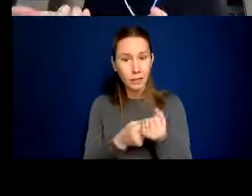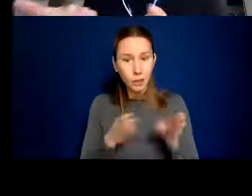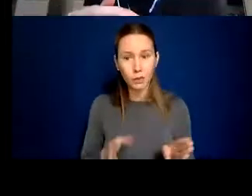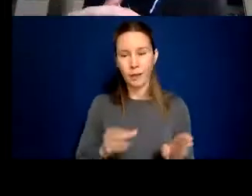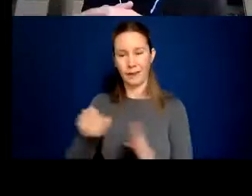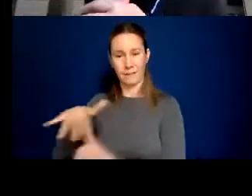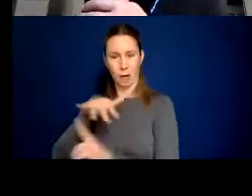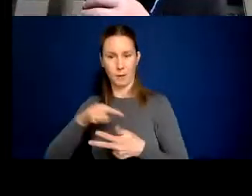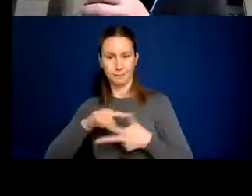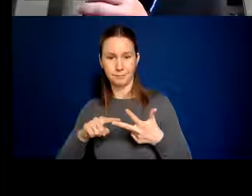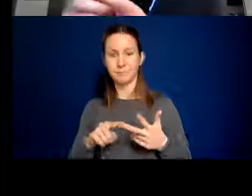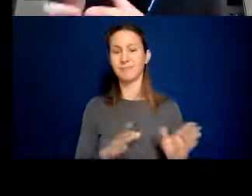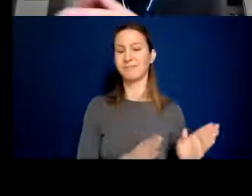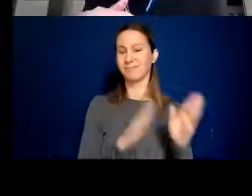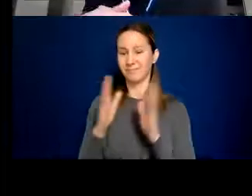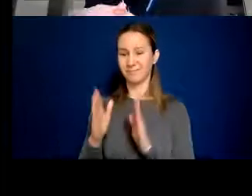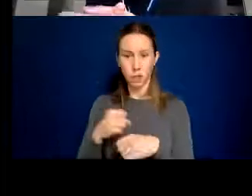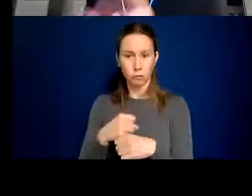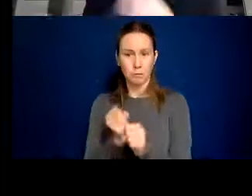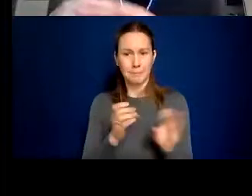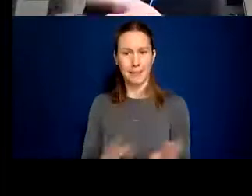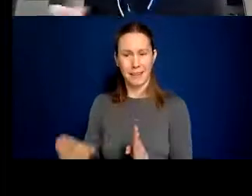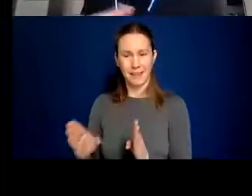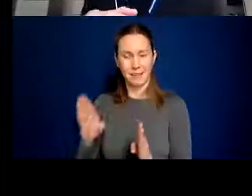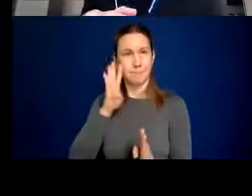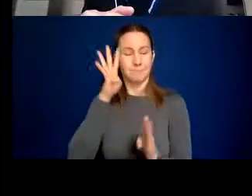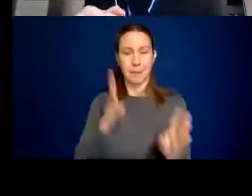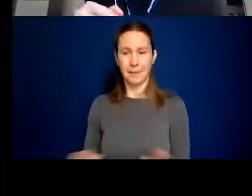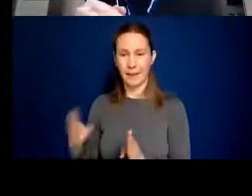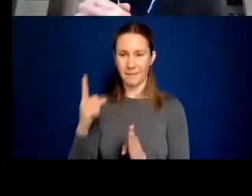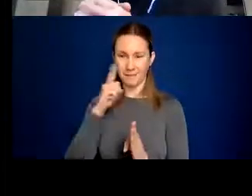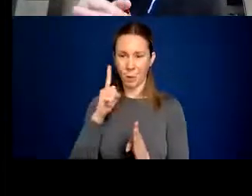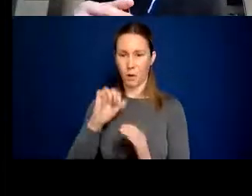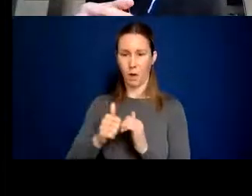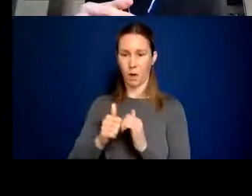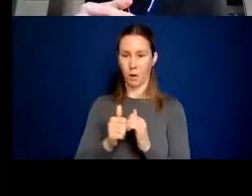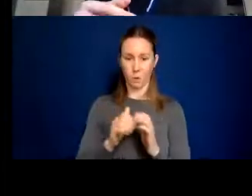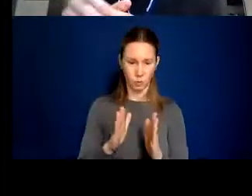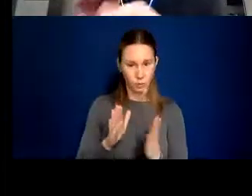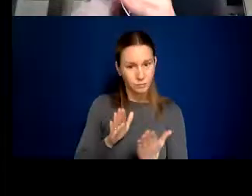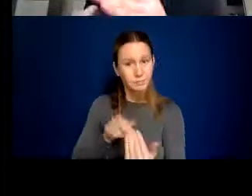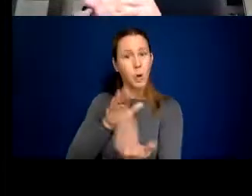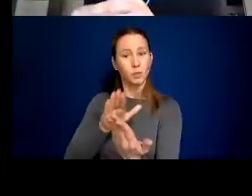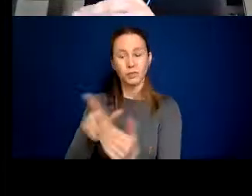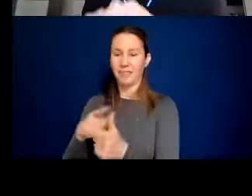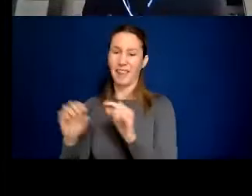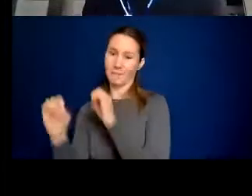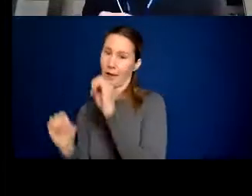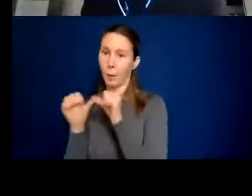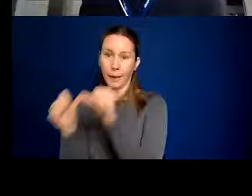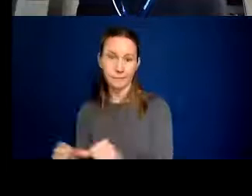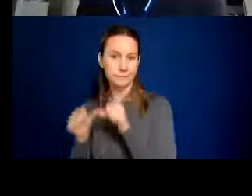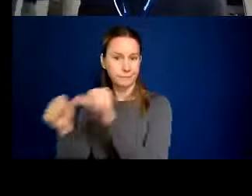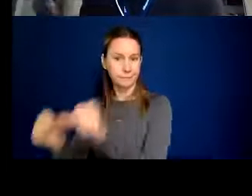create a plan. We craft a plan based on what we know about the patient, and we evaluate constantly. Between investigation